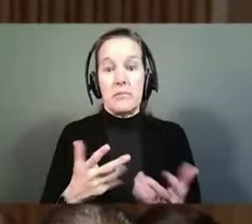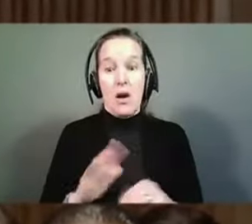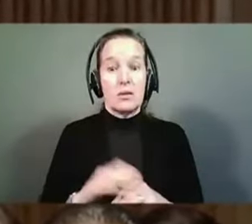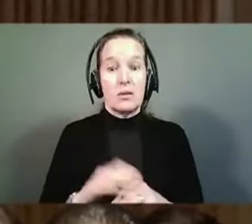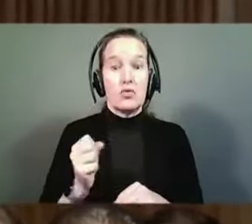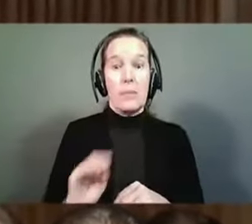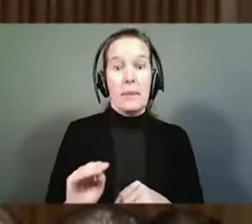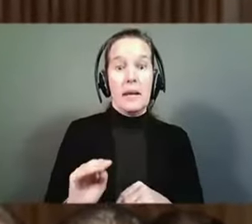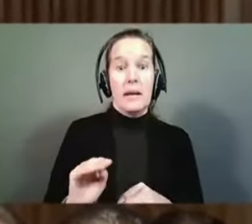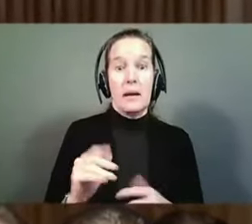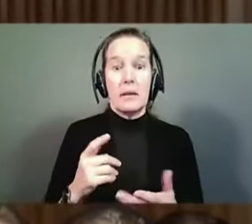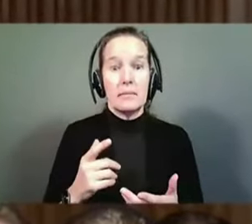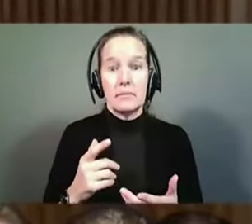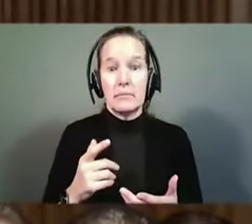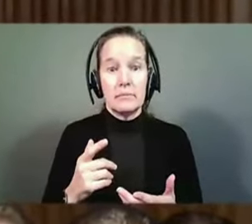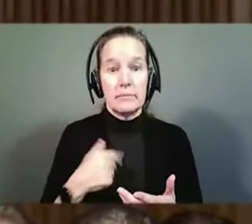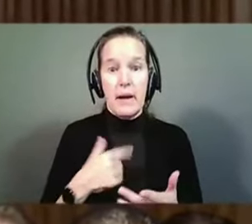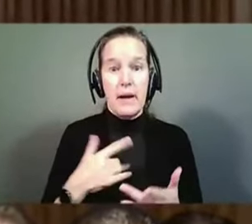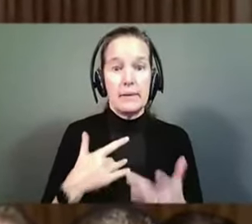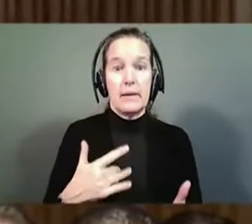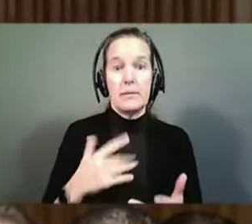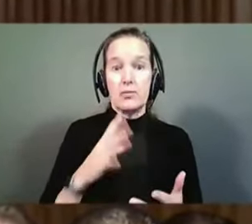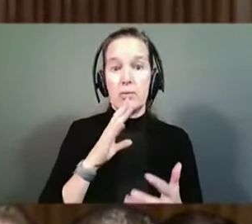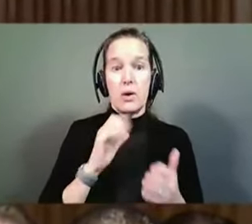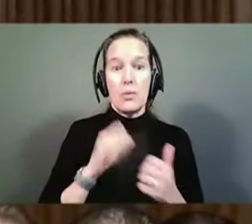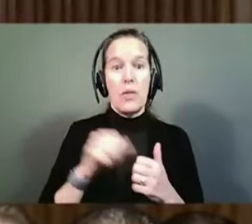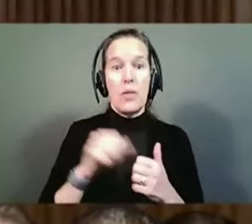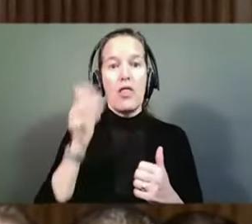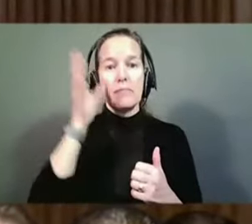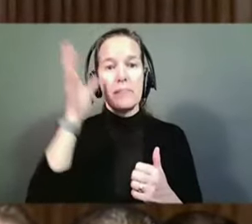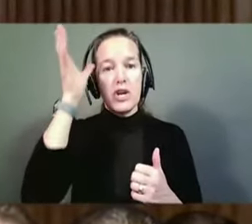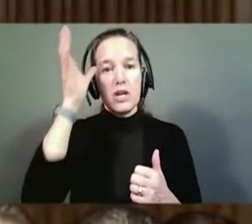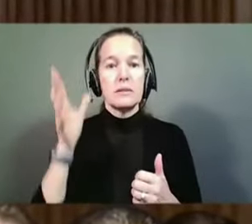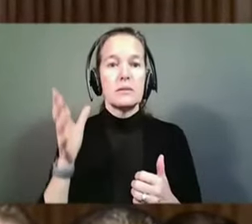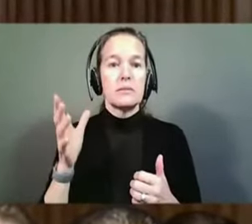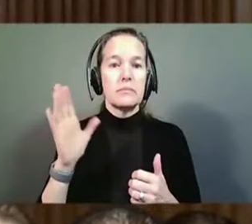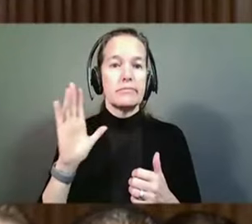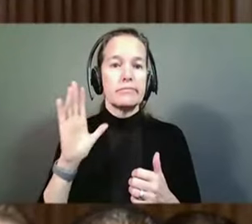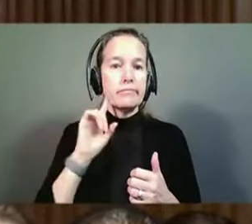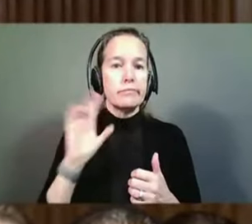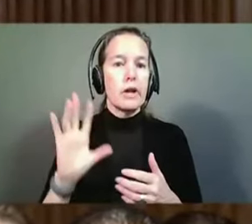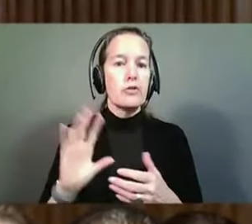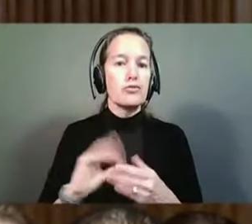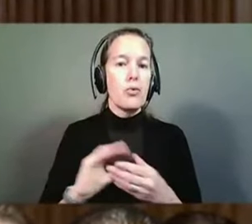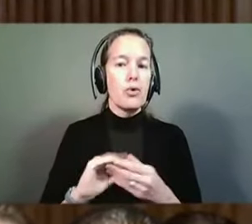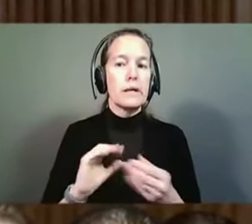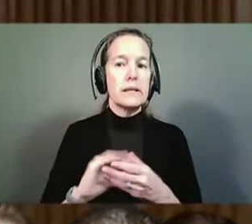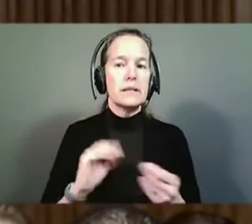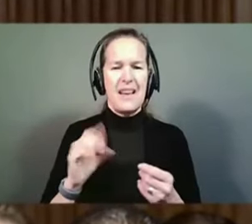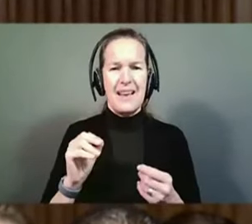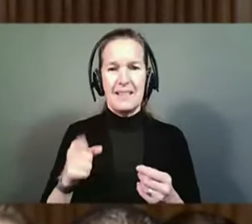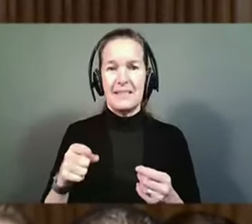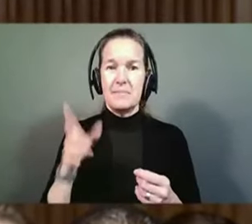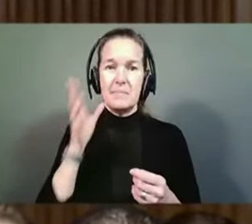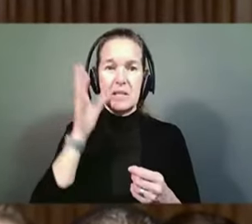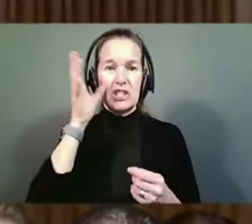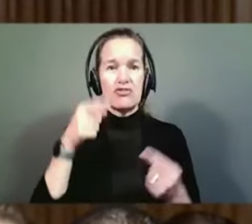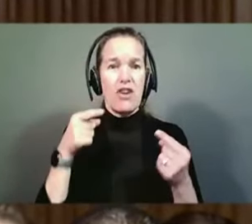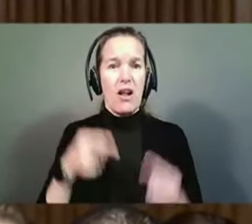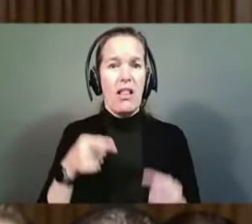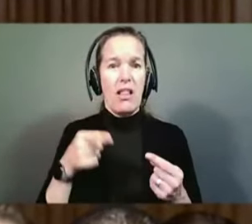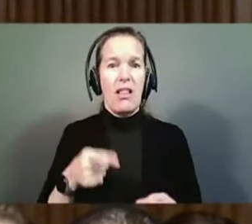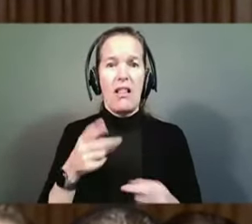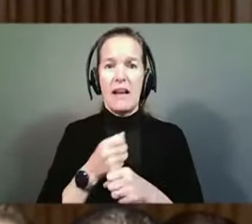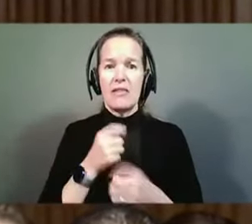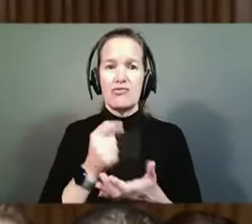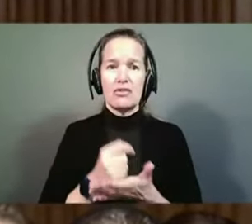talk directly with other parents and hear their stories. And there's a lot of parents that are struggling to get treatment for their children. I mean, they're trying all